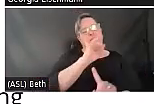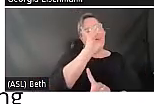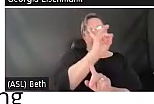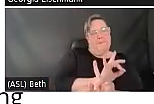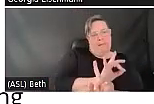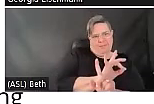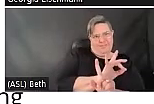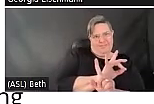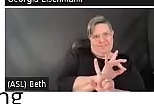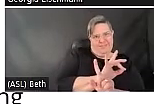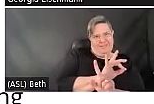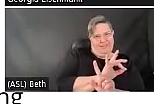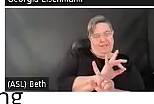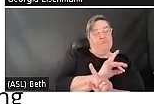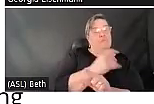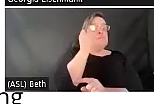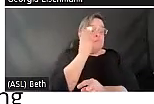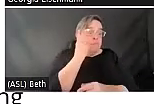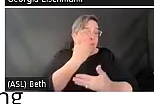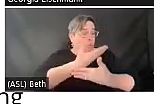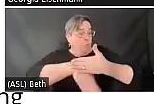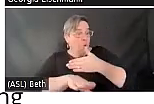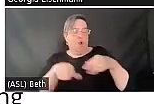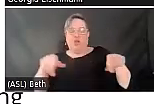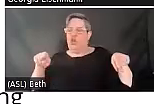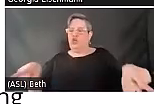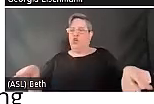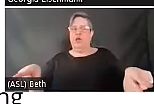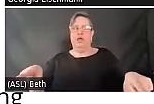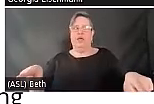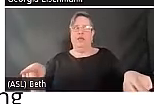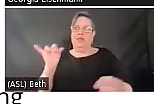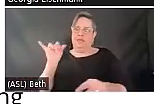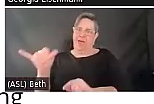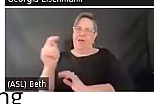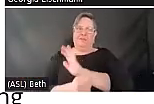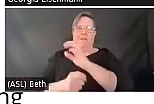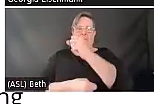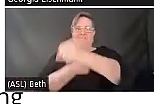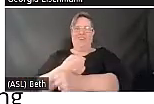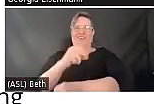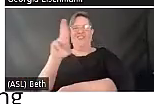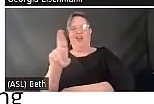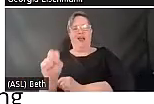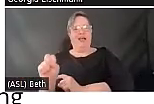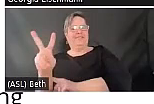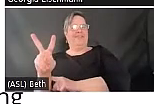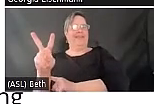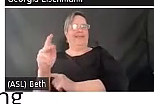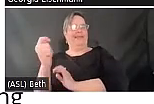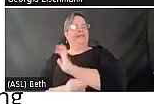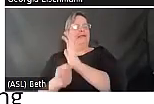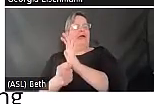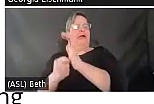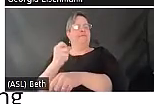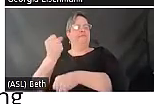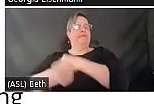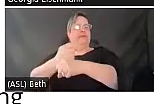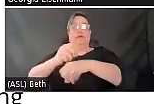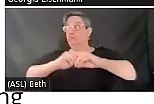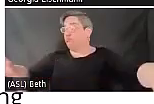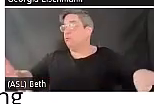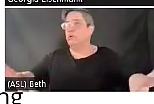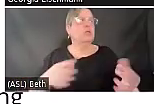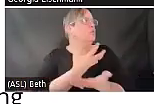season, the RSV season. And then we had shortages of it, unfortunately, very quickly. Now, so we then had to